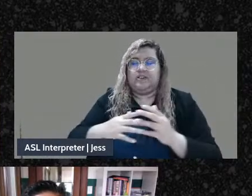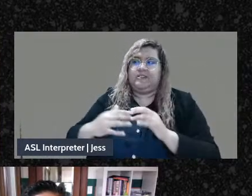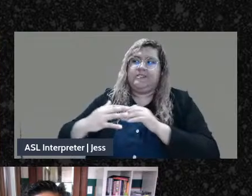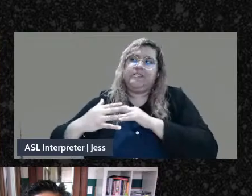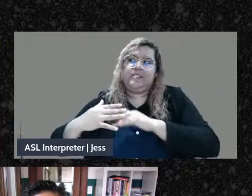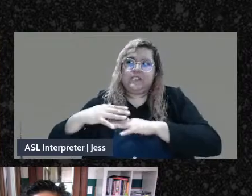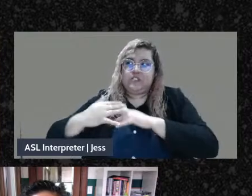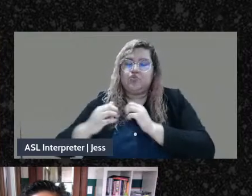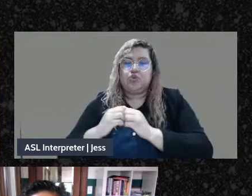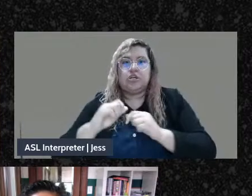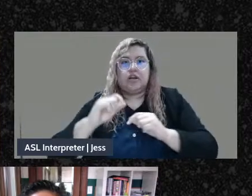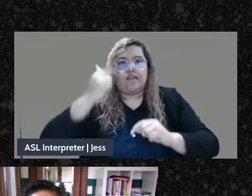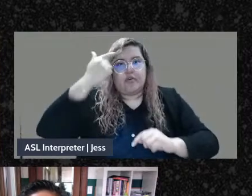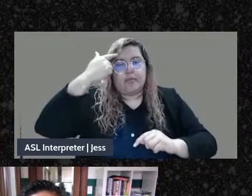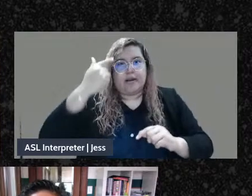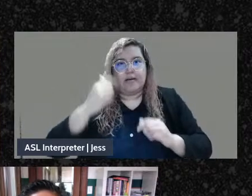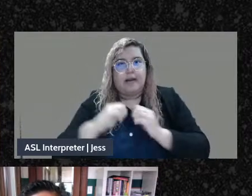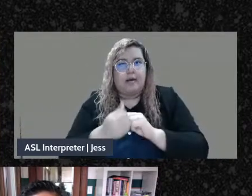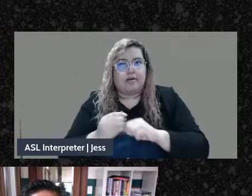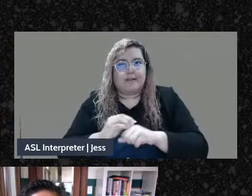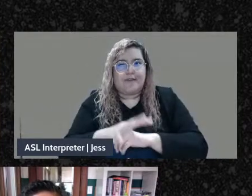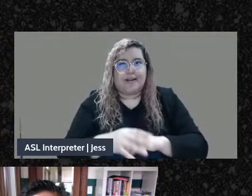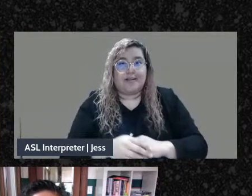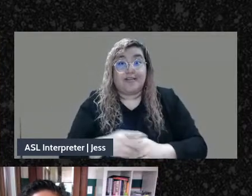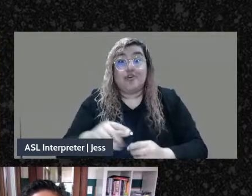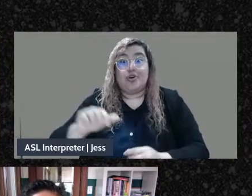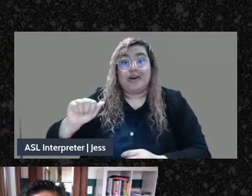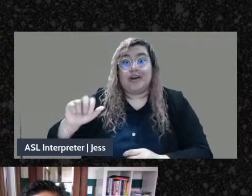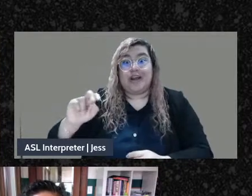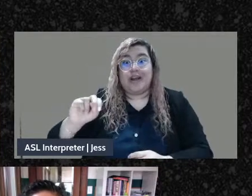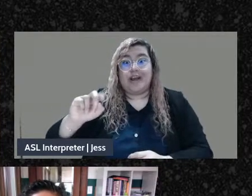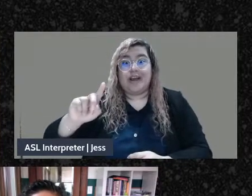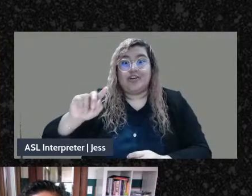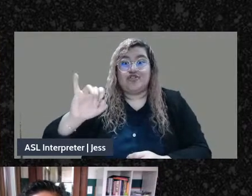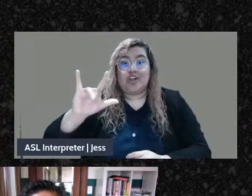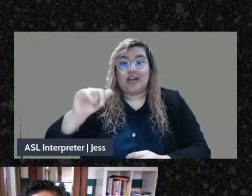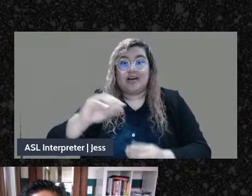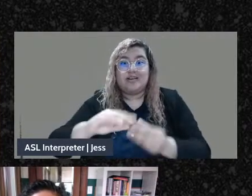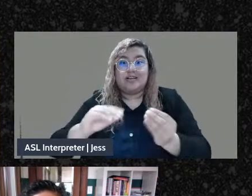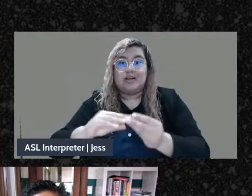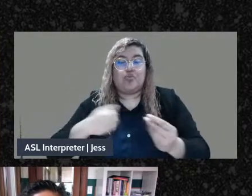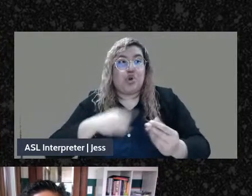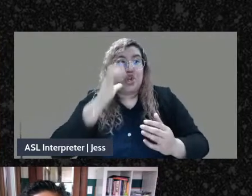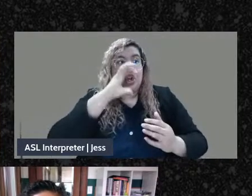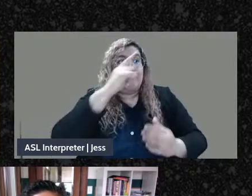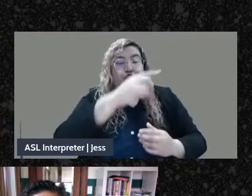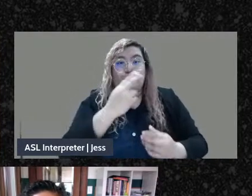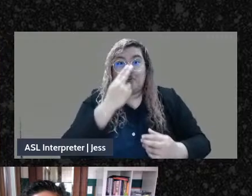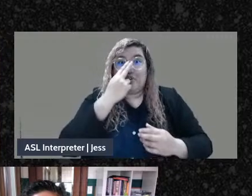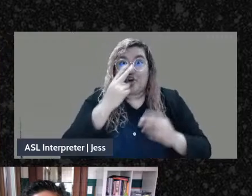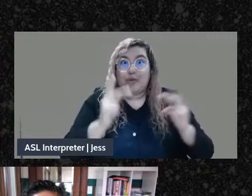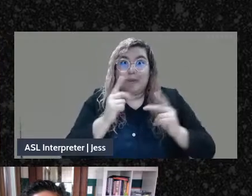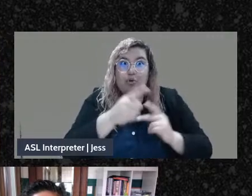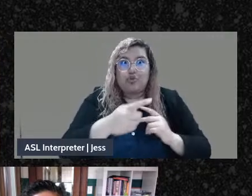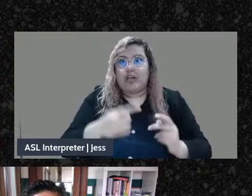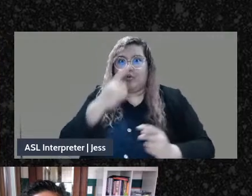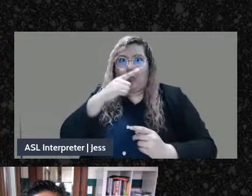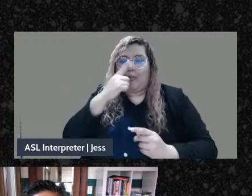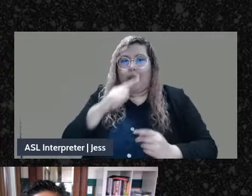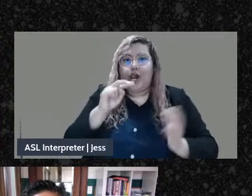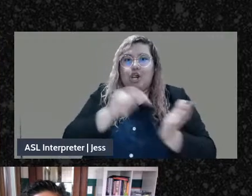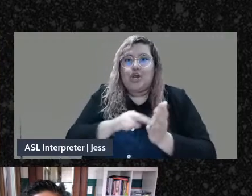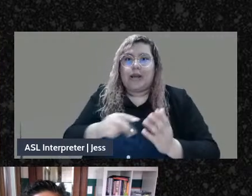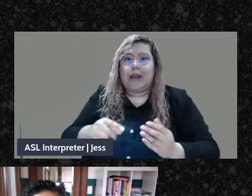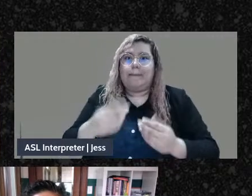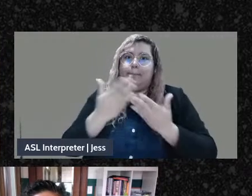Angelica was talking about there at the end, like in some ways we're looking for really nerdy people who want to do a lot of public records requests and go to a lot of city